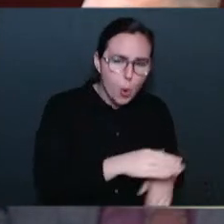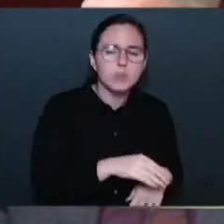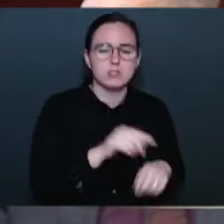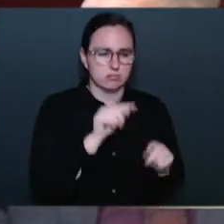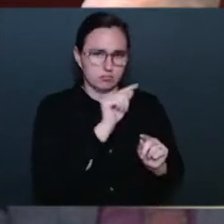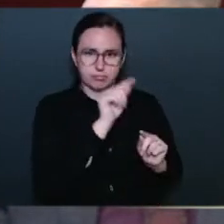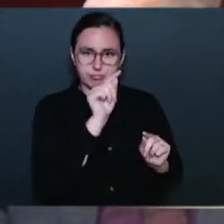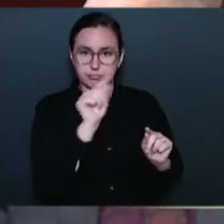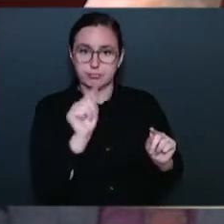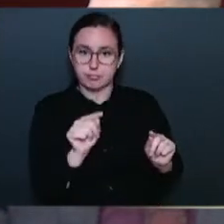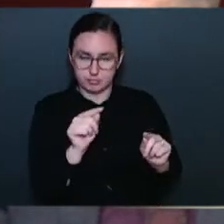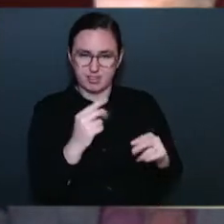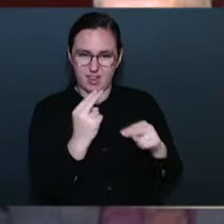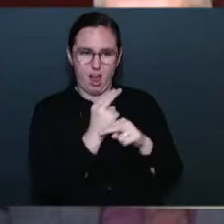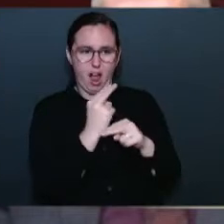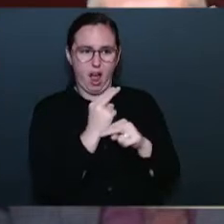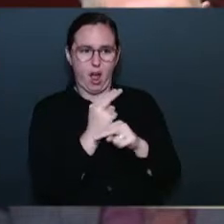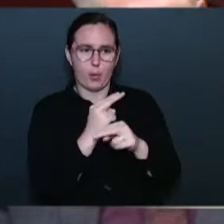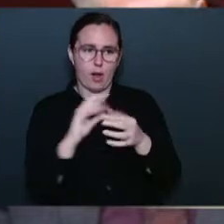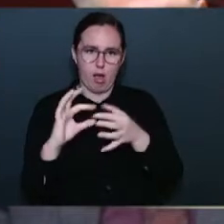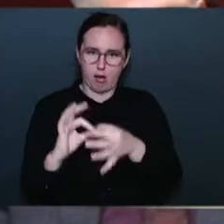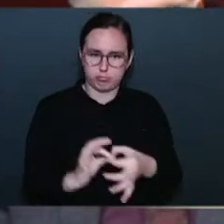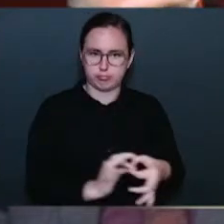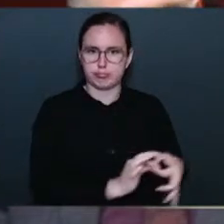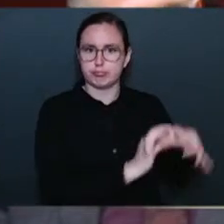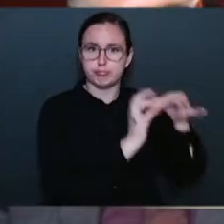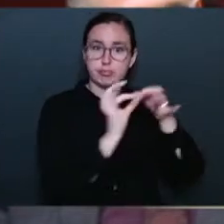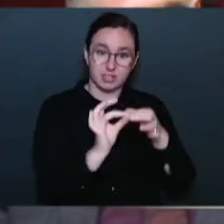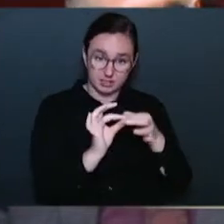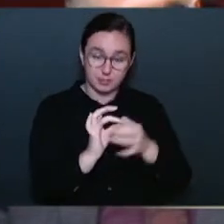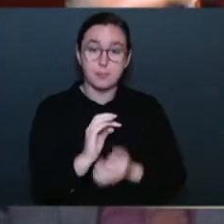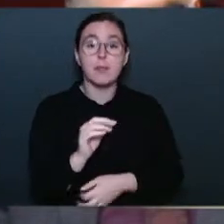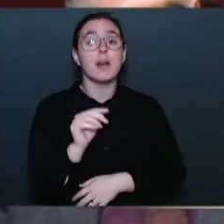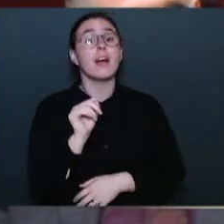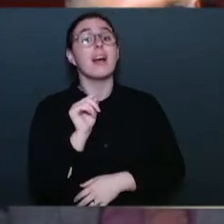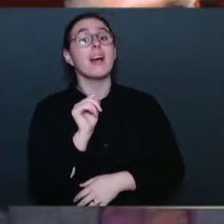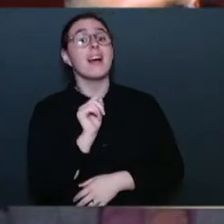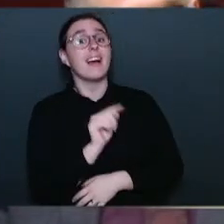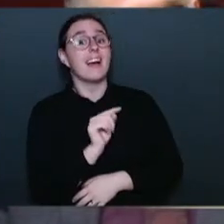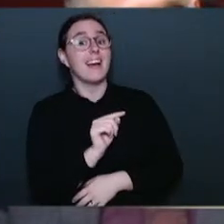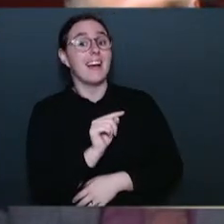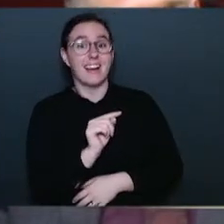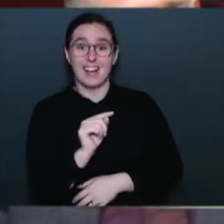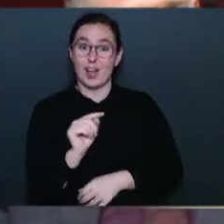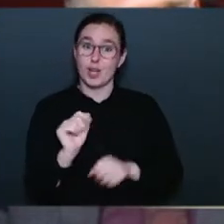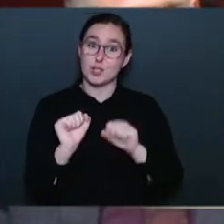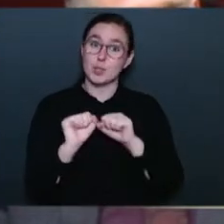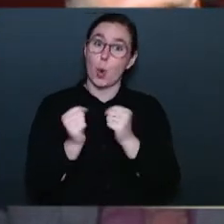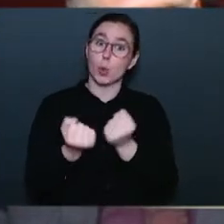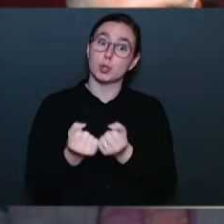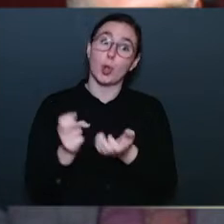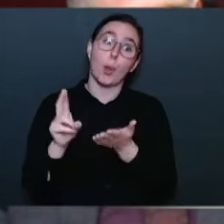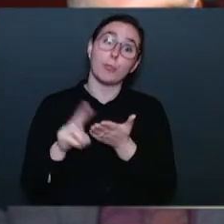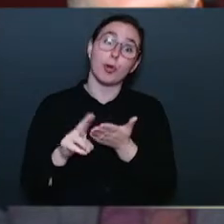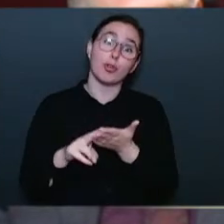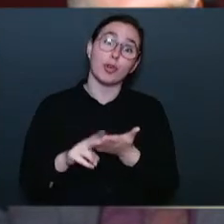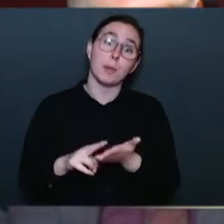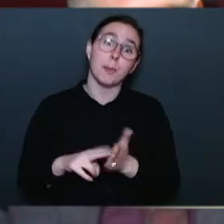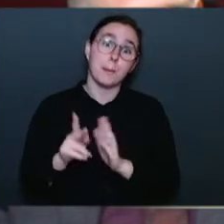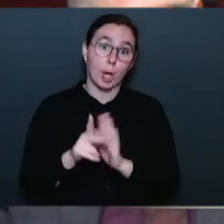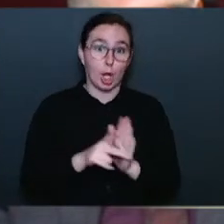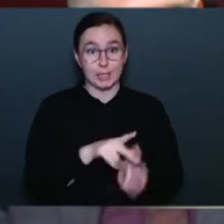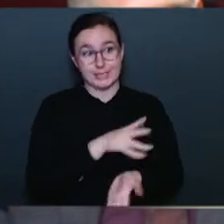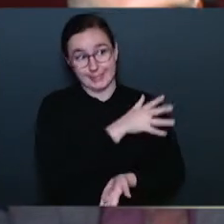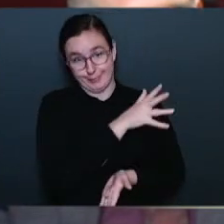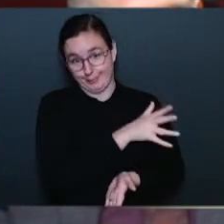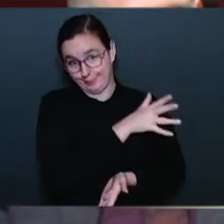procurement policies that gives control to Big union bosses provincial construction projects like the West Calgary Ring Road would have seen